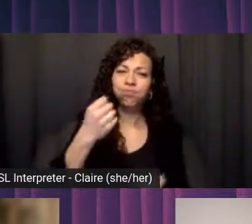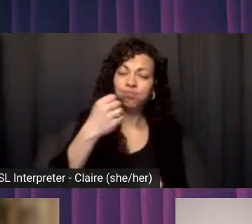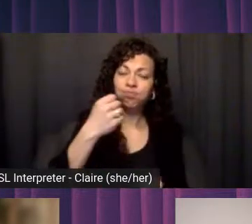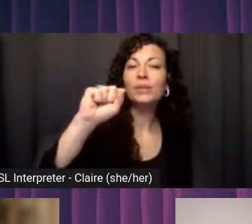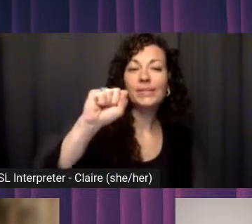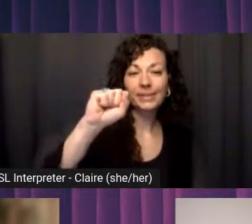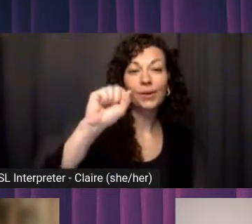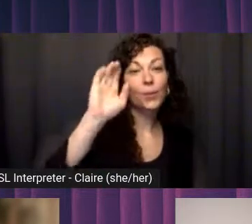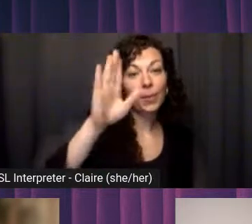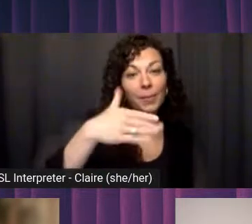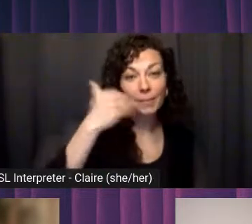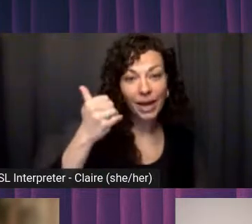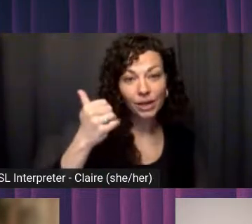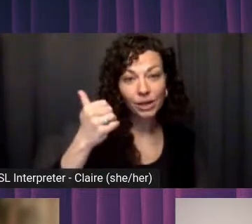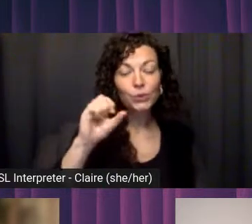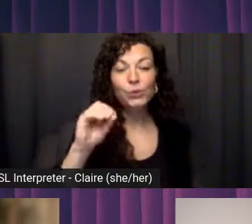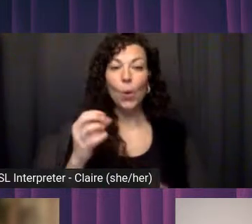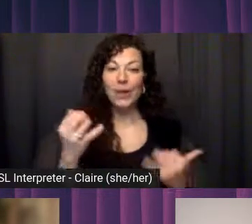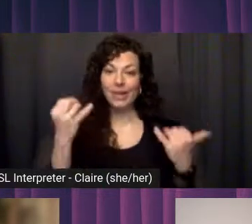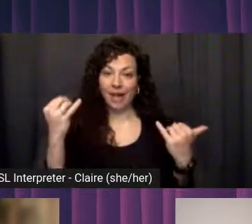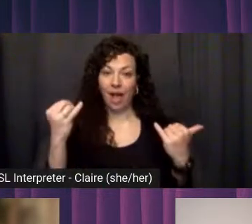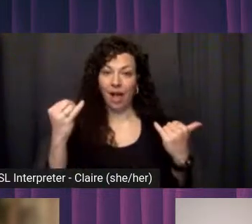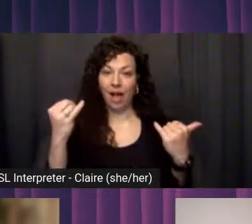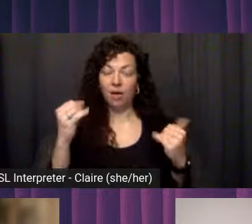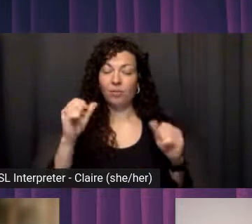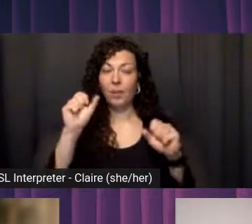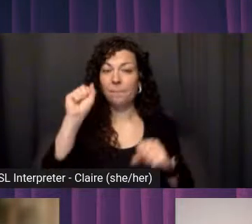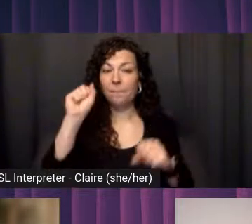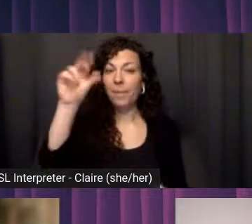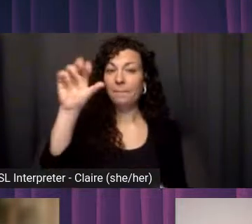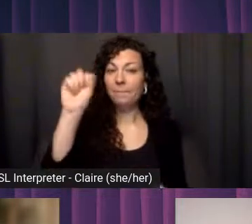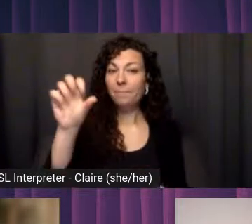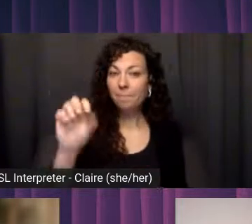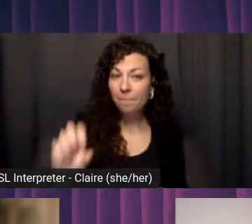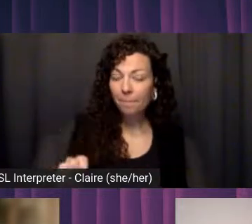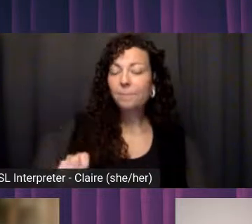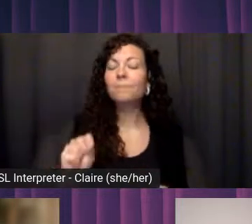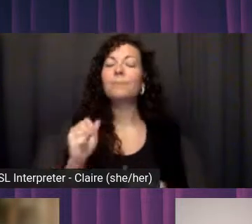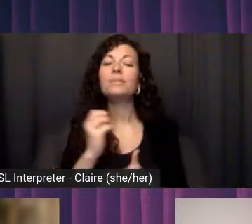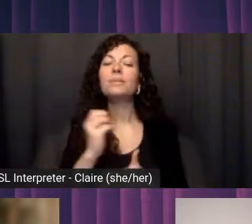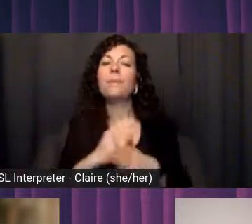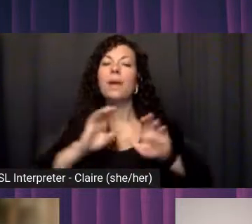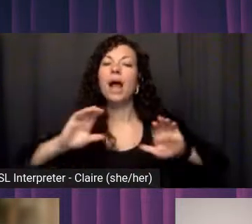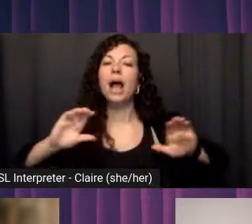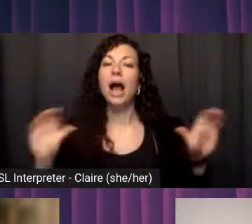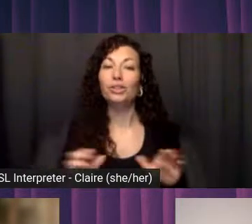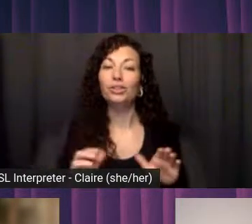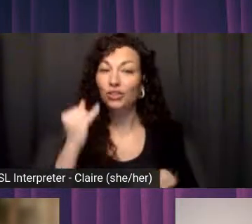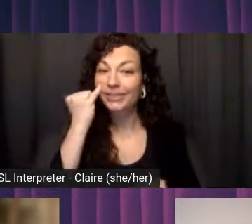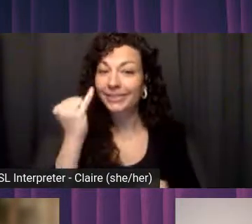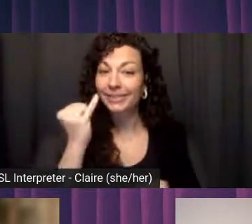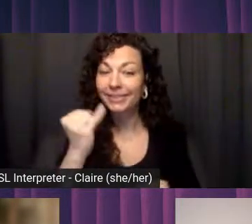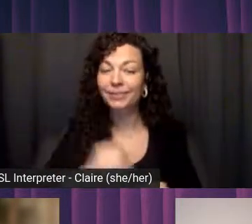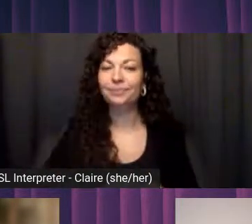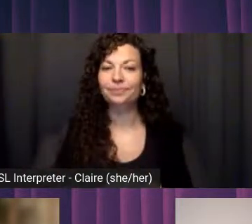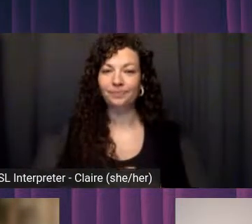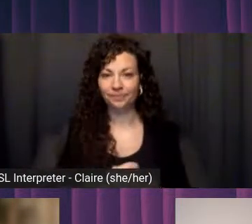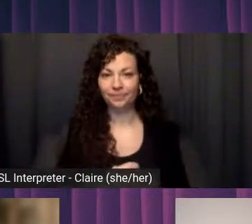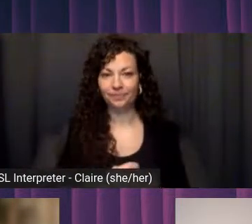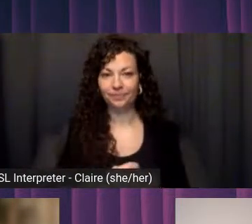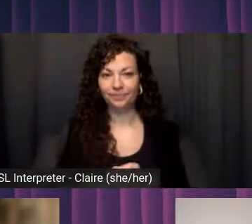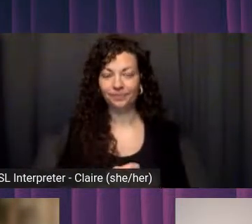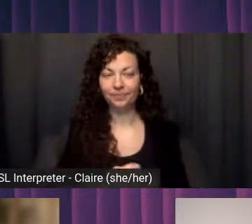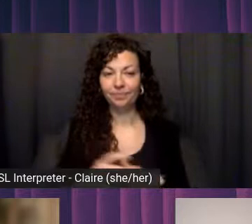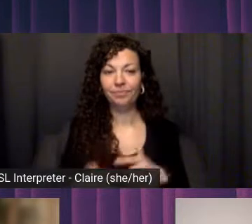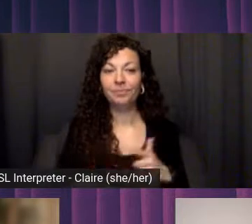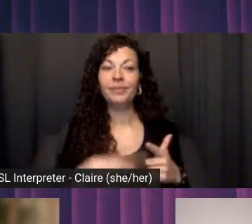some action steps that I'm going to pop into our chat right now. And then I'm also going to ask Renee and Aviva to